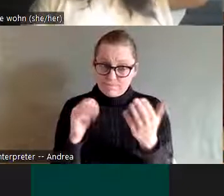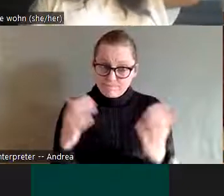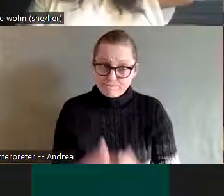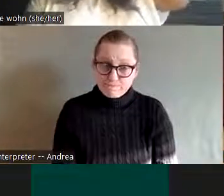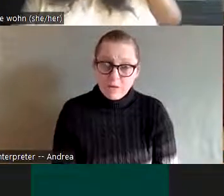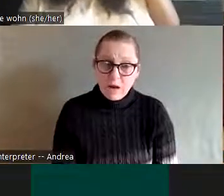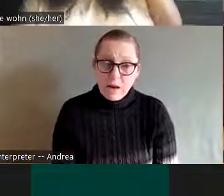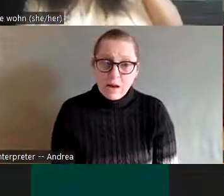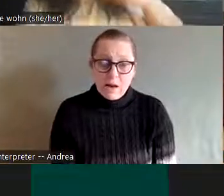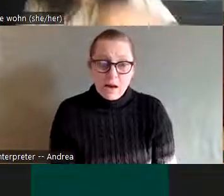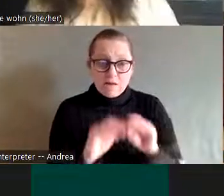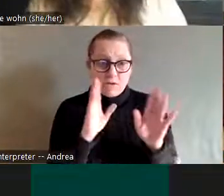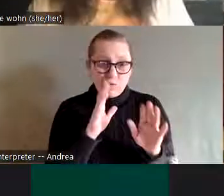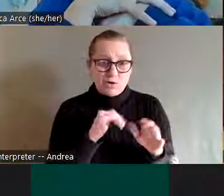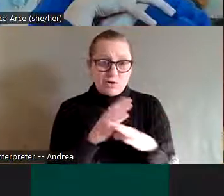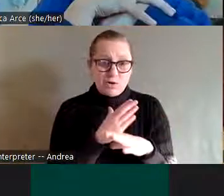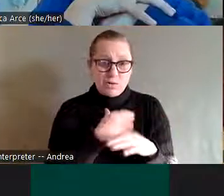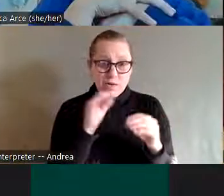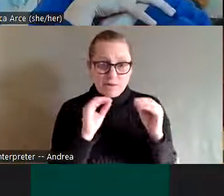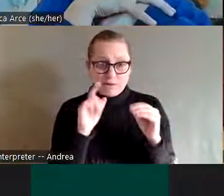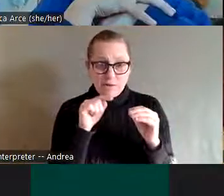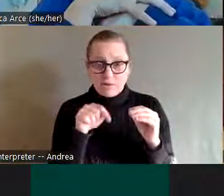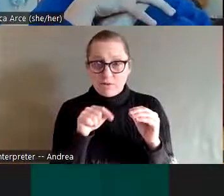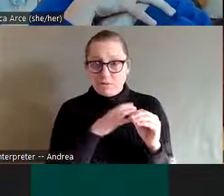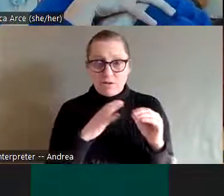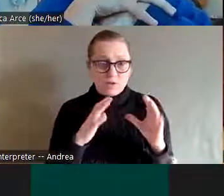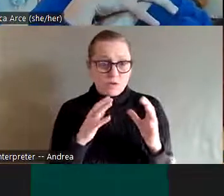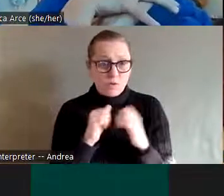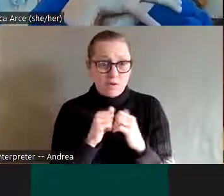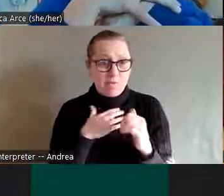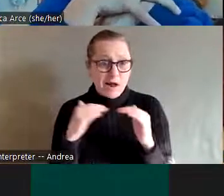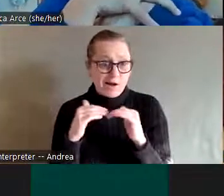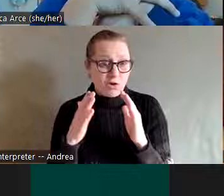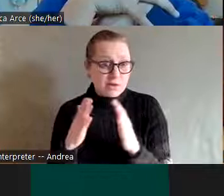Obviously, I'm going to share my opinions about this commission with my colleagues.